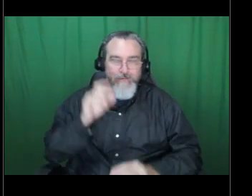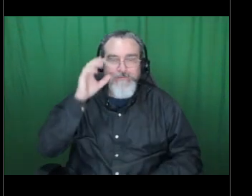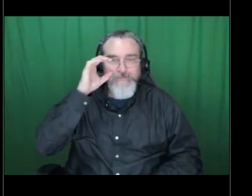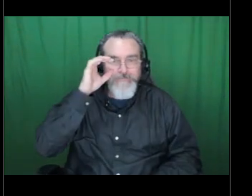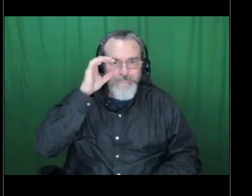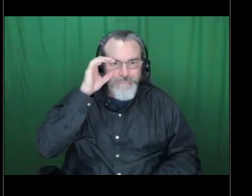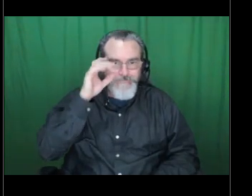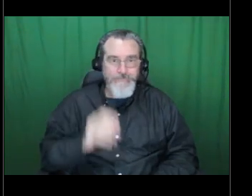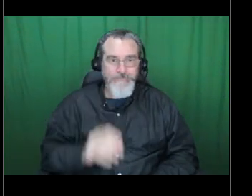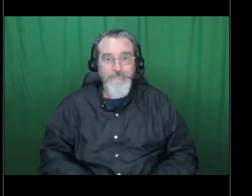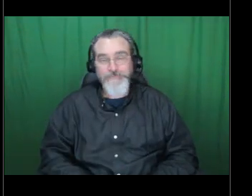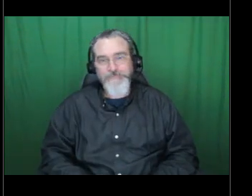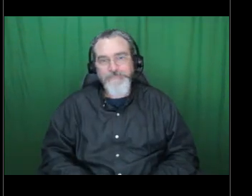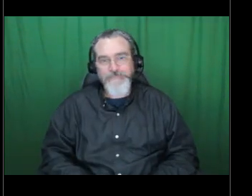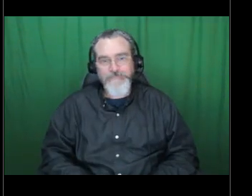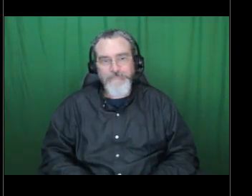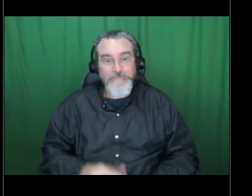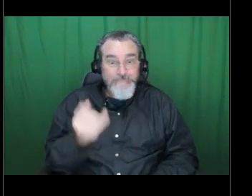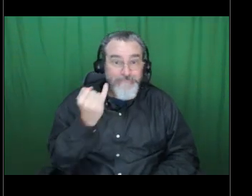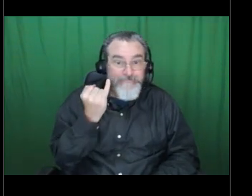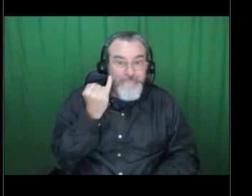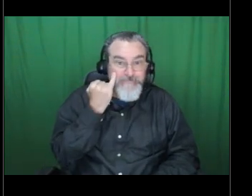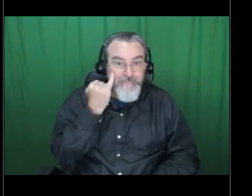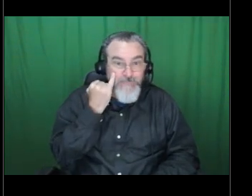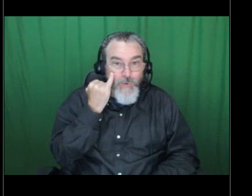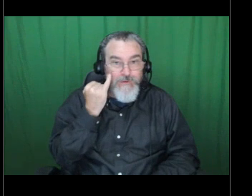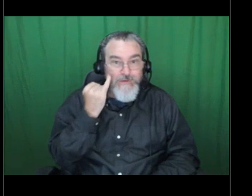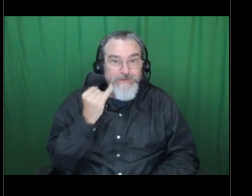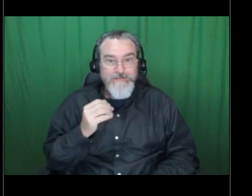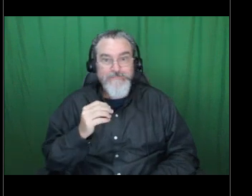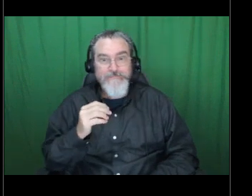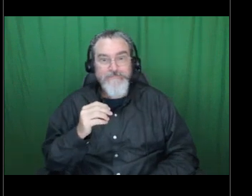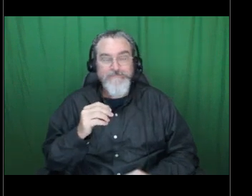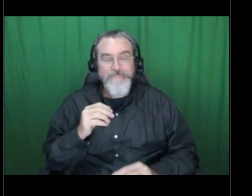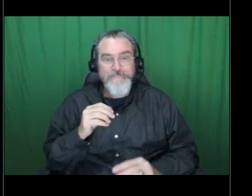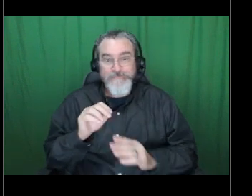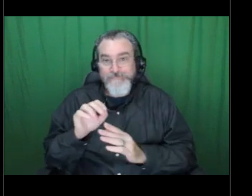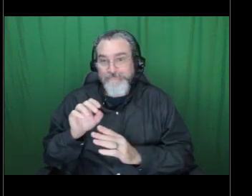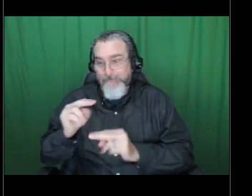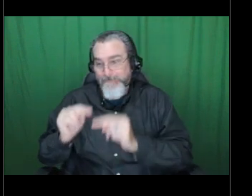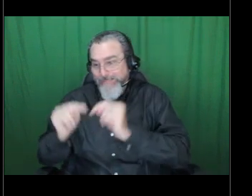Buildings having connected elevator and non-elevator wings.